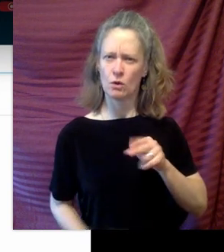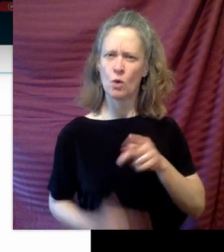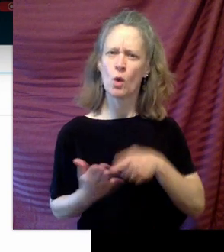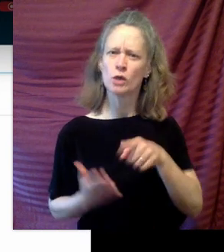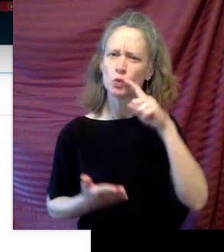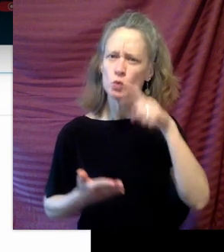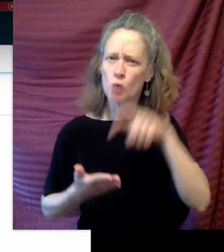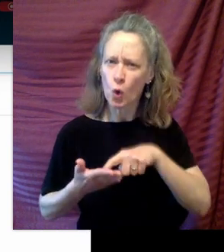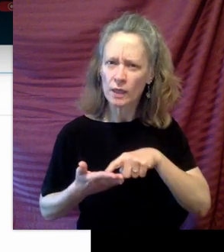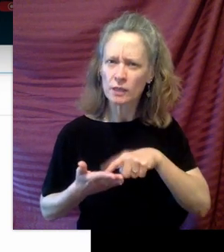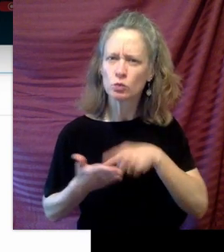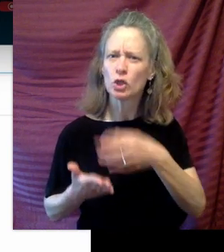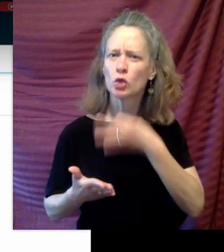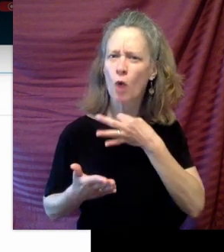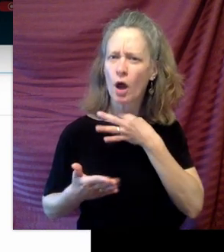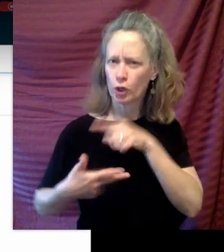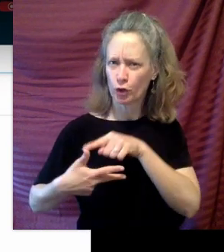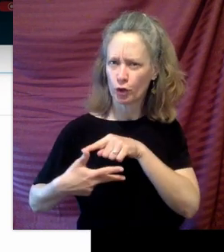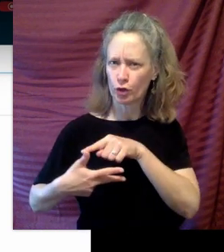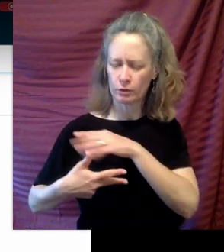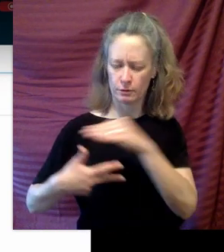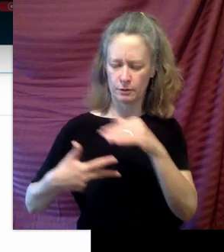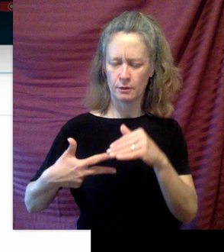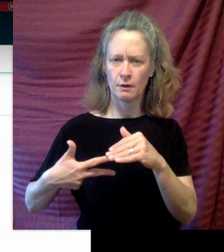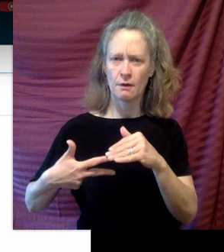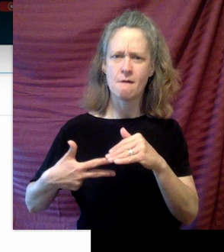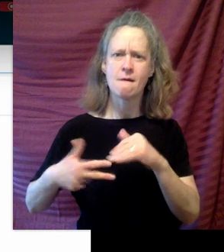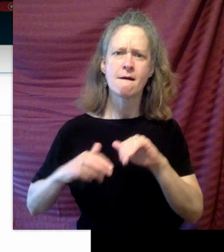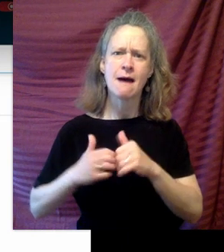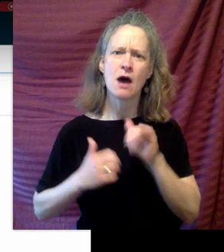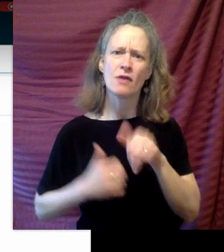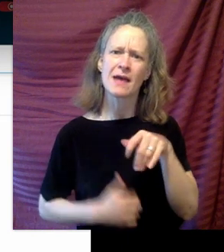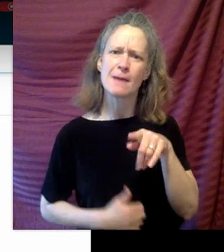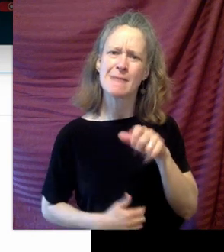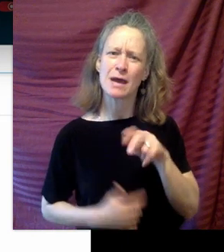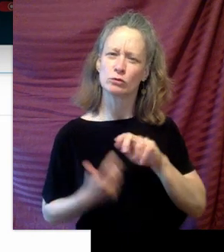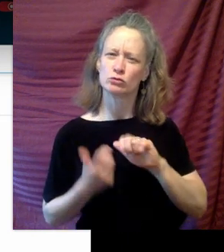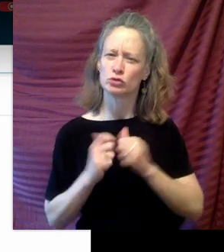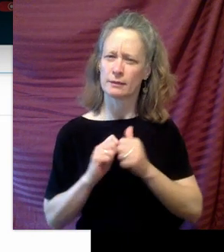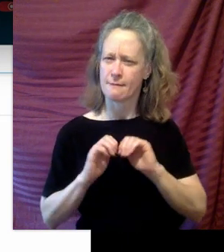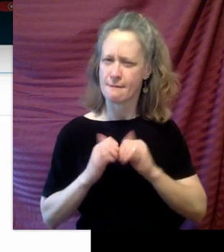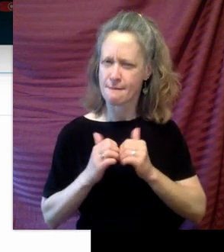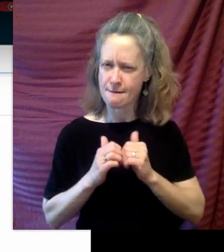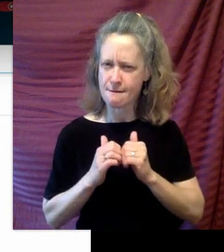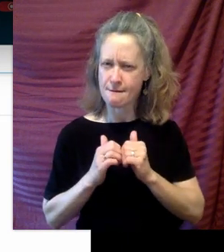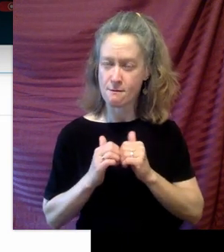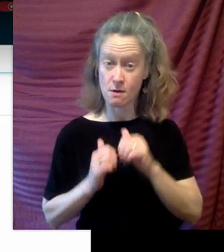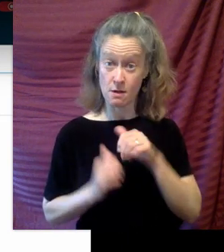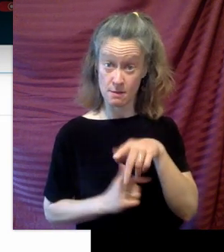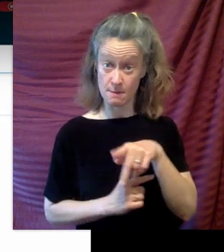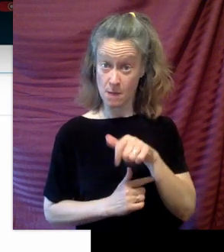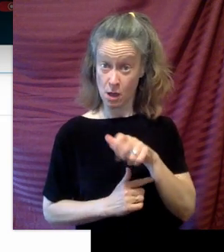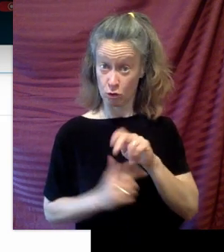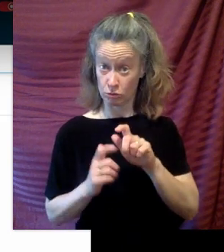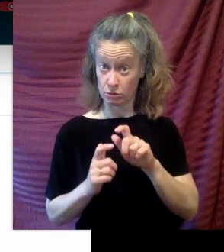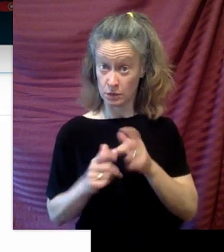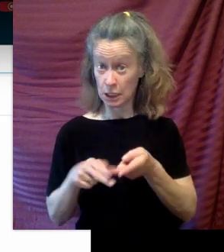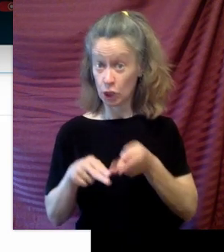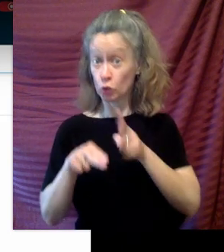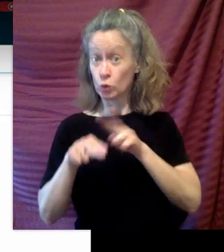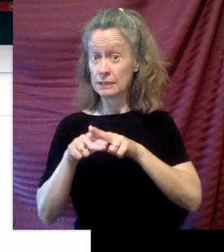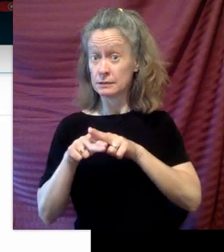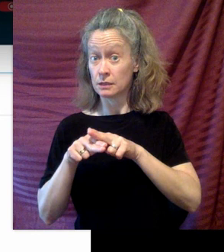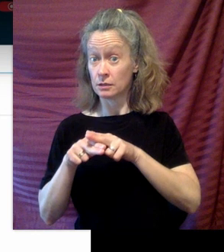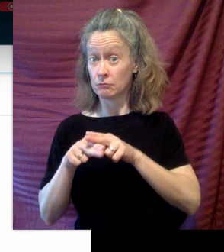do you wonder? How is the pattern changing? Is the pattern increasing, getting